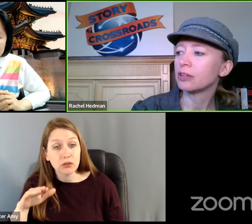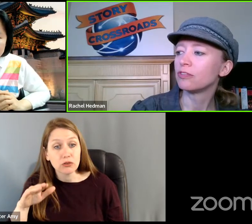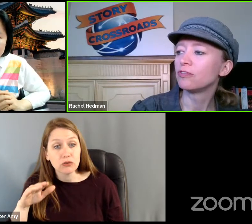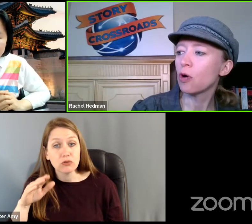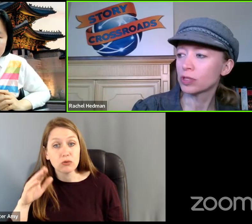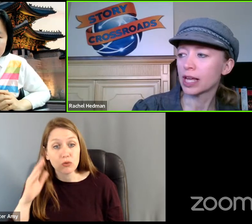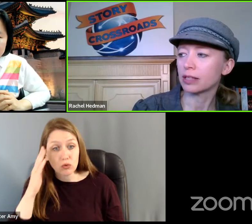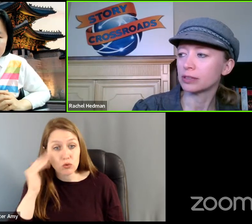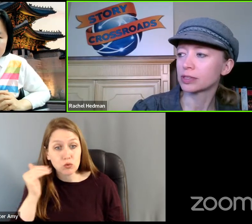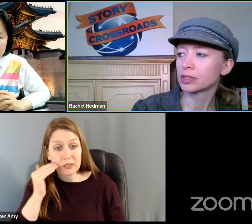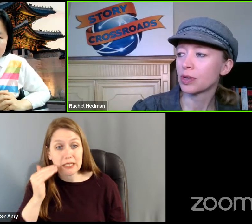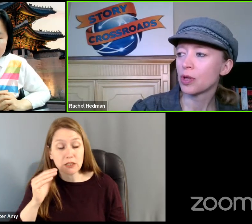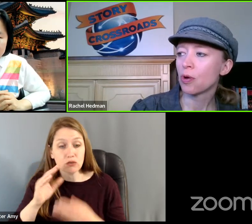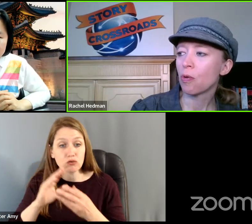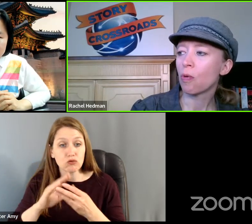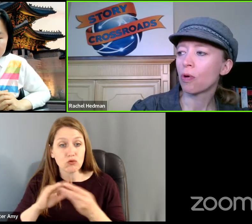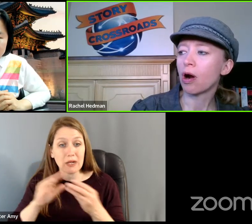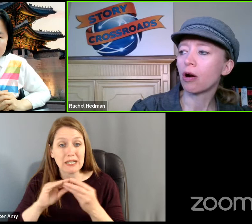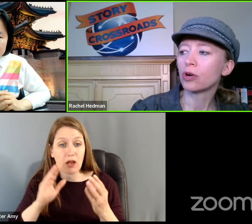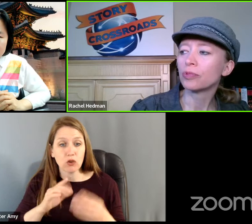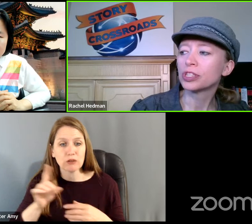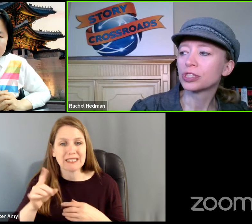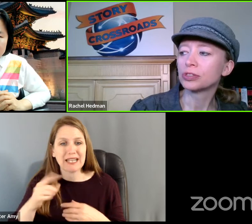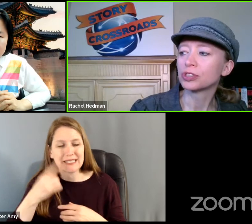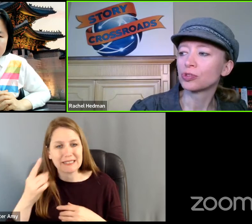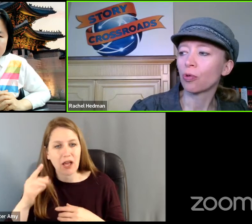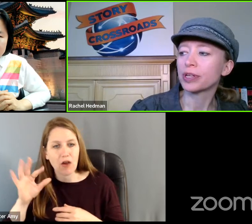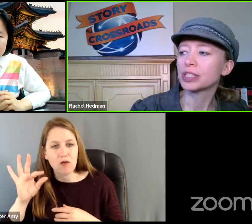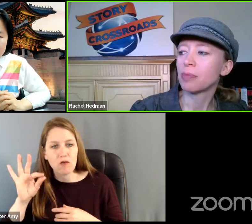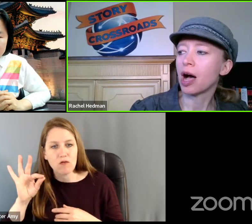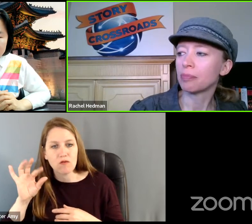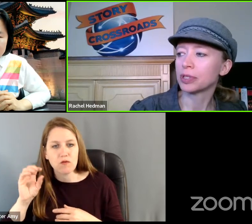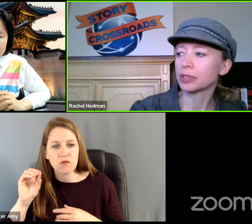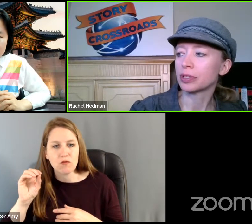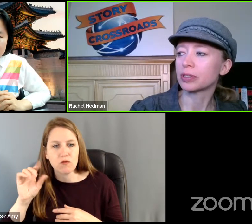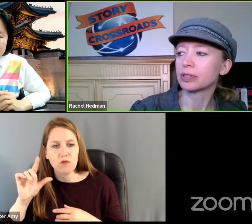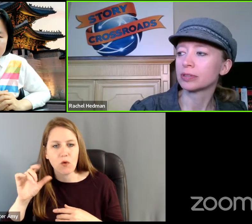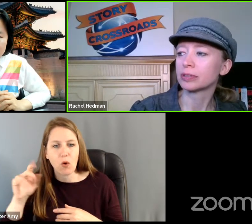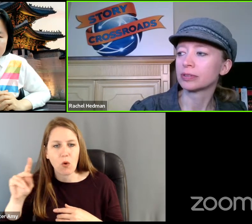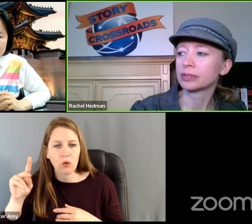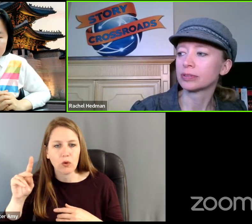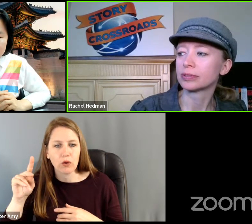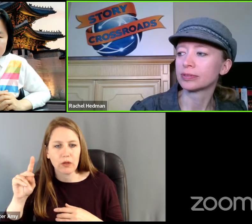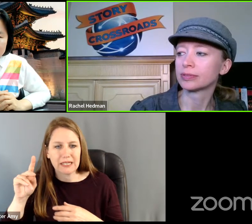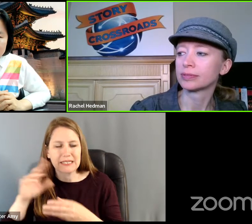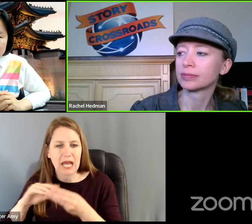primarily tell folk tales, or are original stories popular?